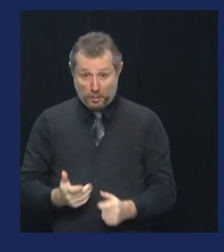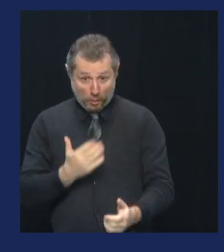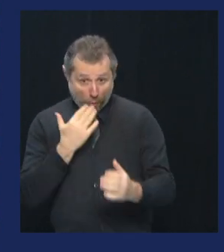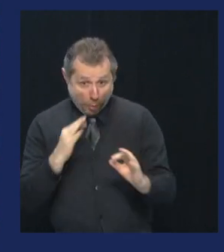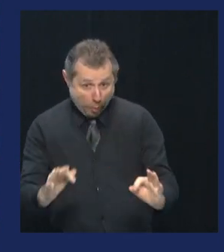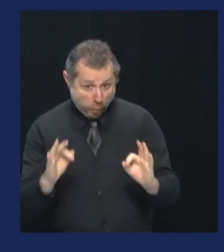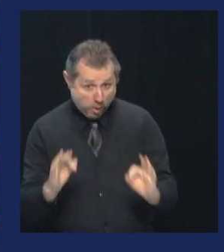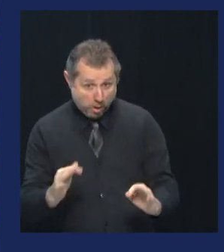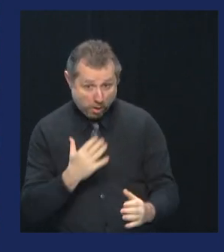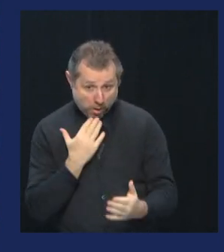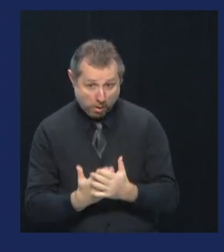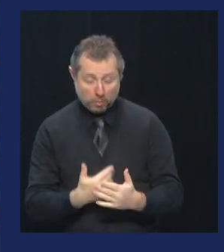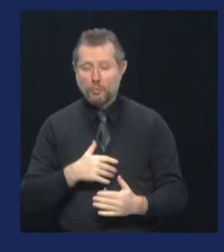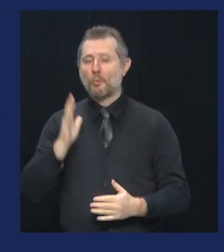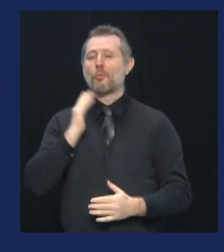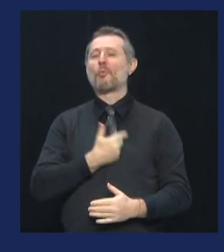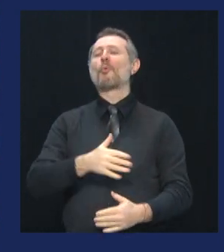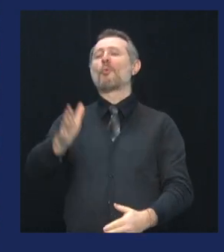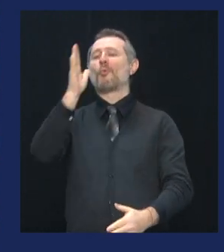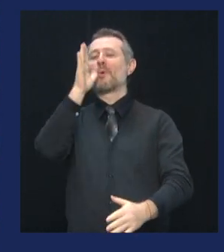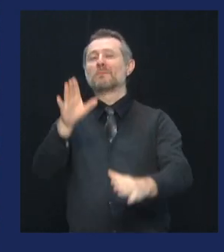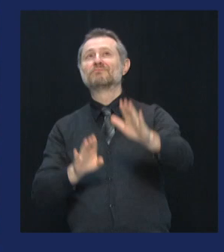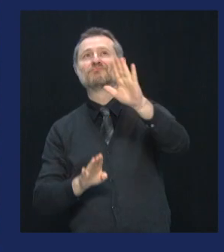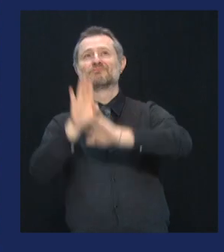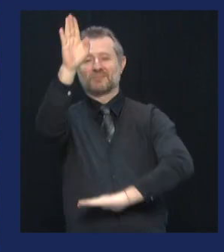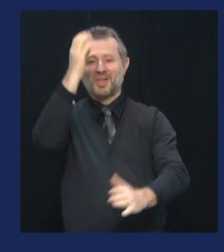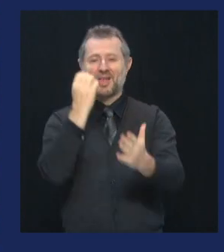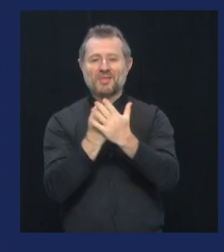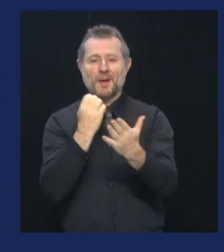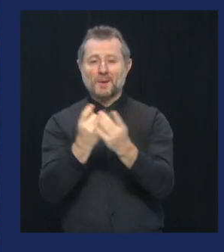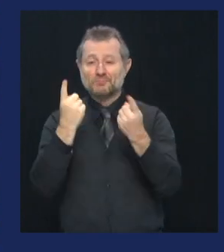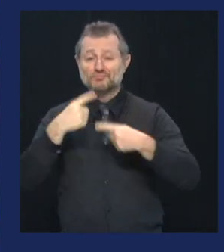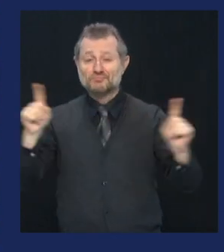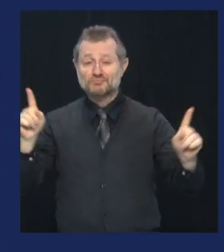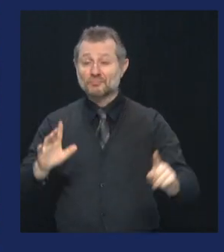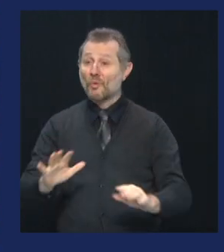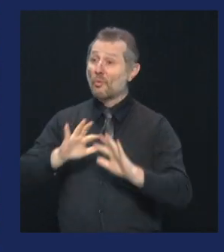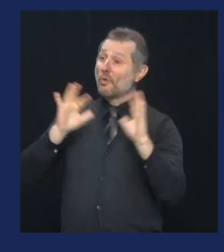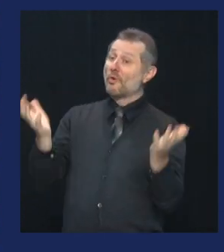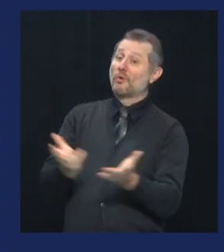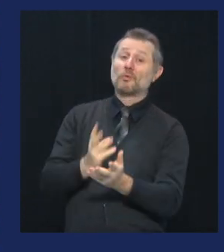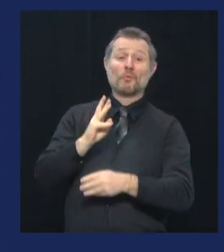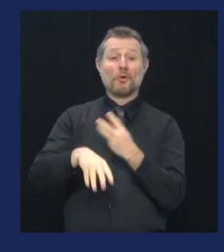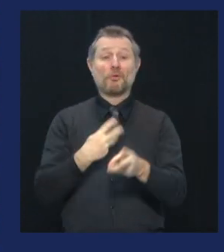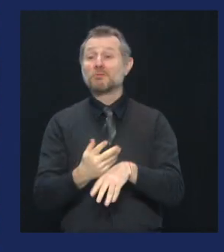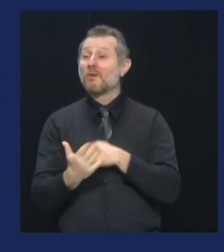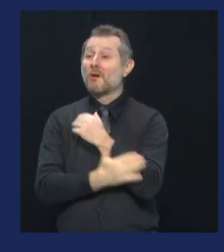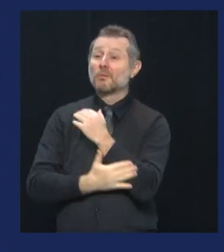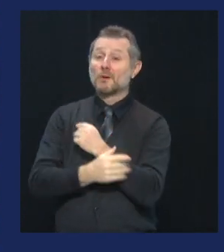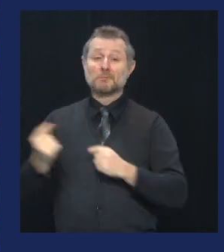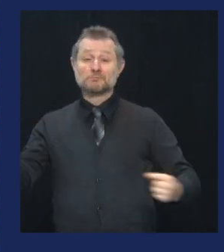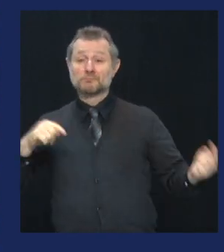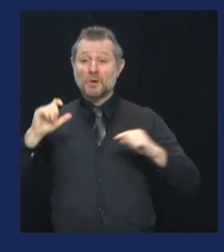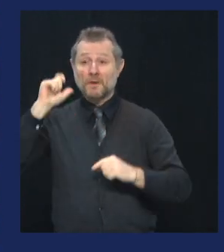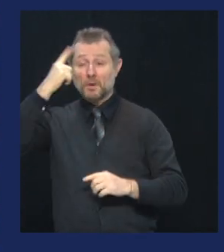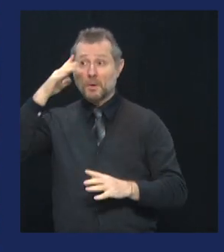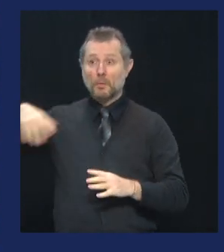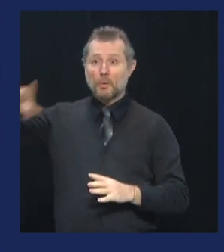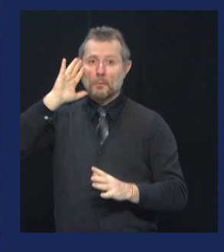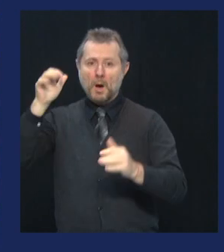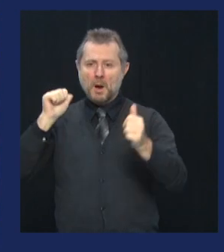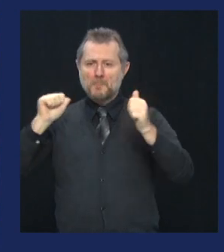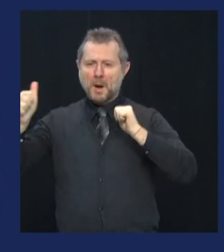will see a global competition among governments to develop economies that quickly adjust to the new